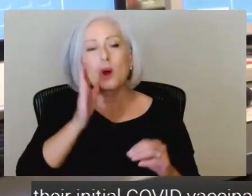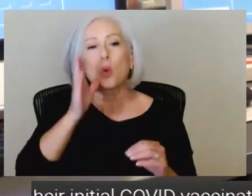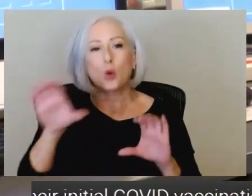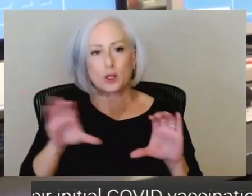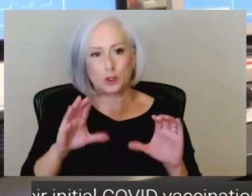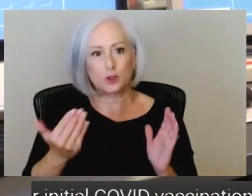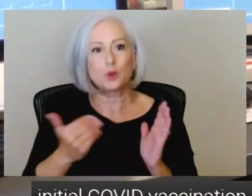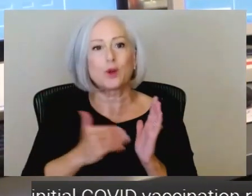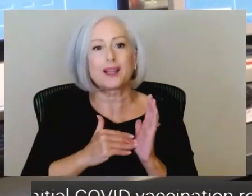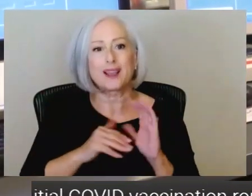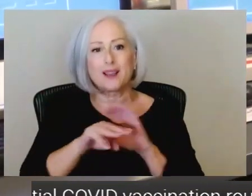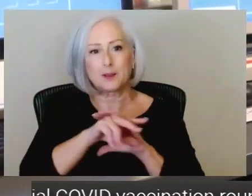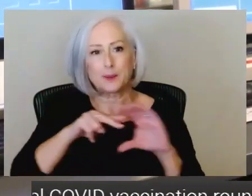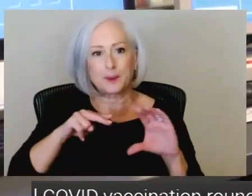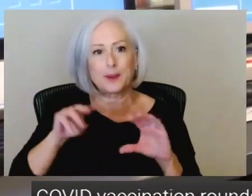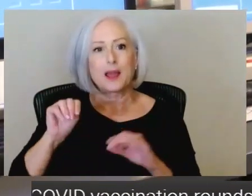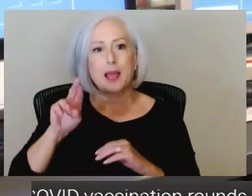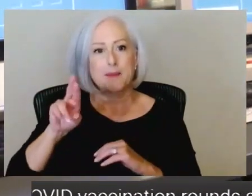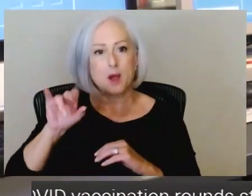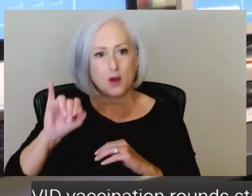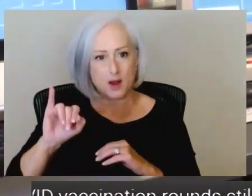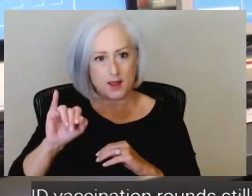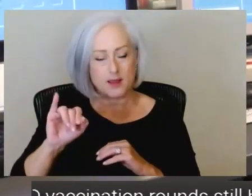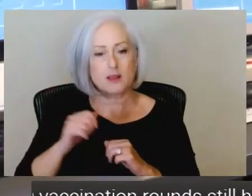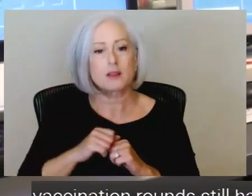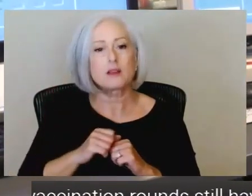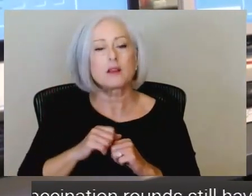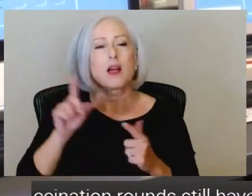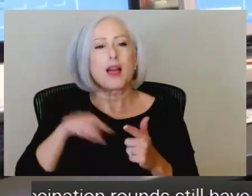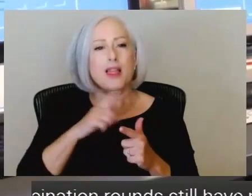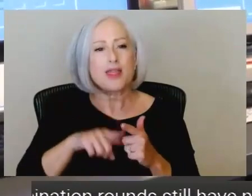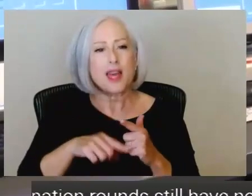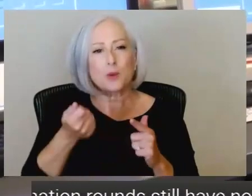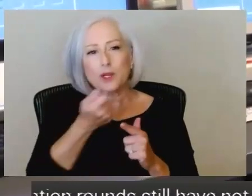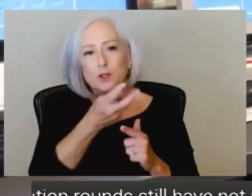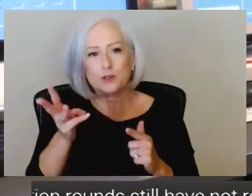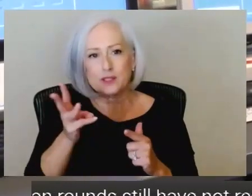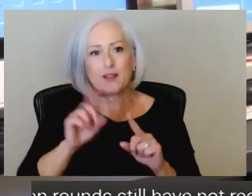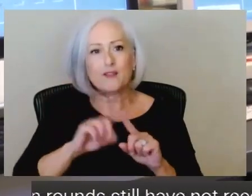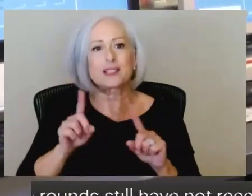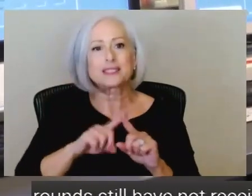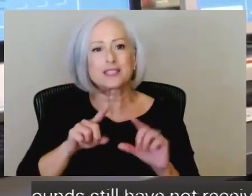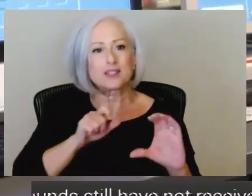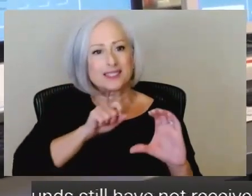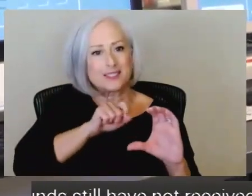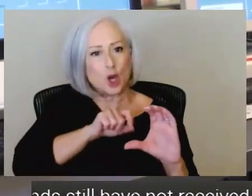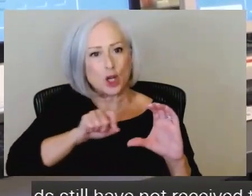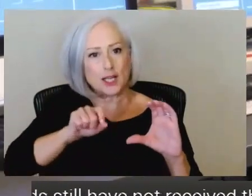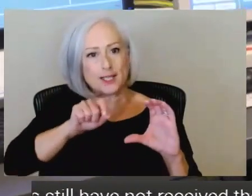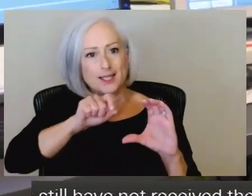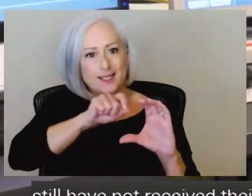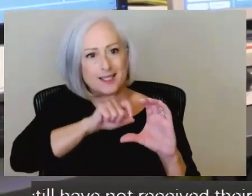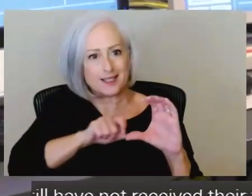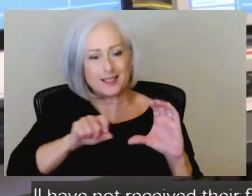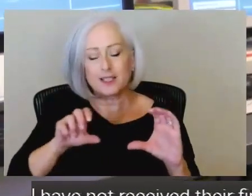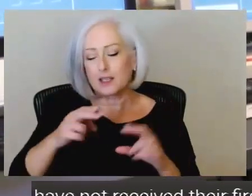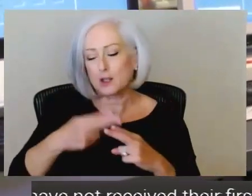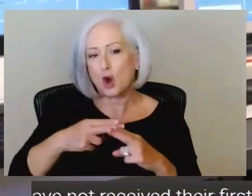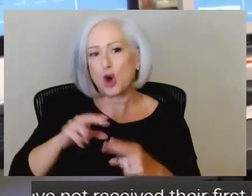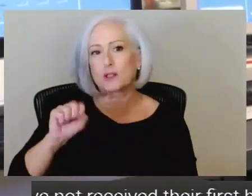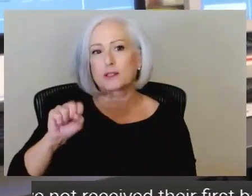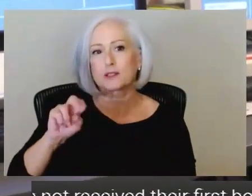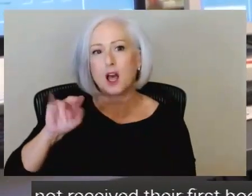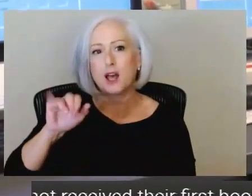And then we do a series of targeting, we call sonications. So what that means is we deliver some of the sound